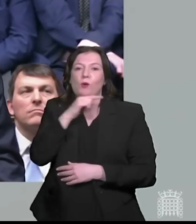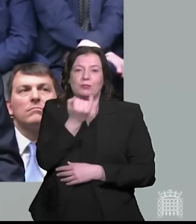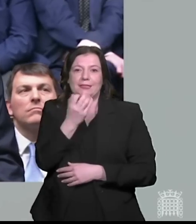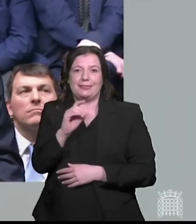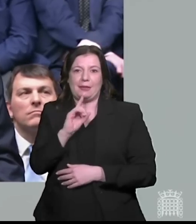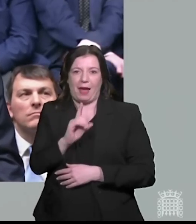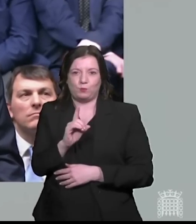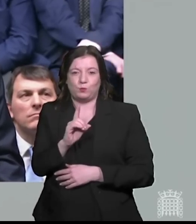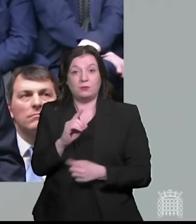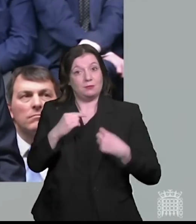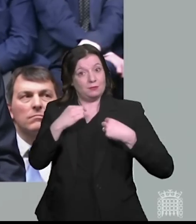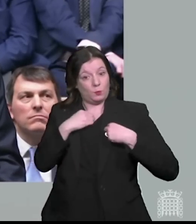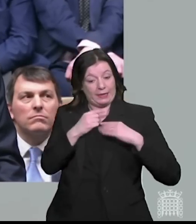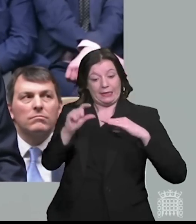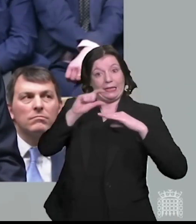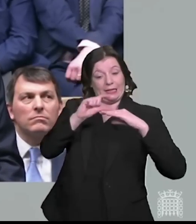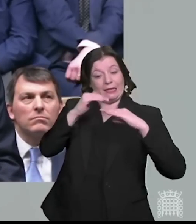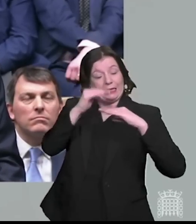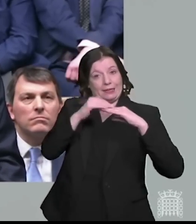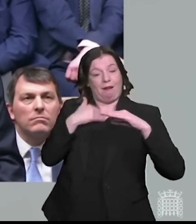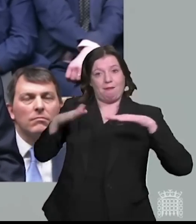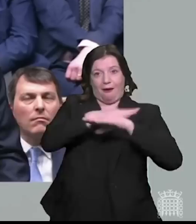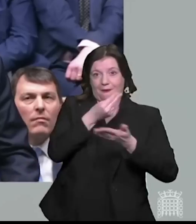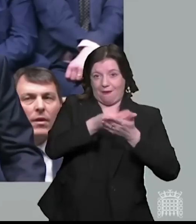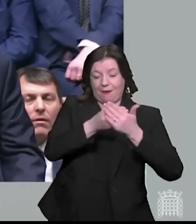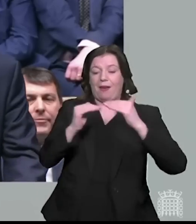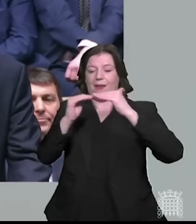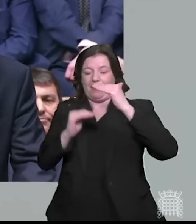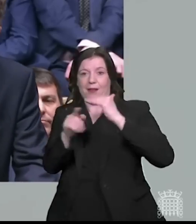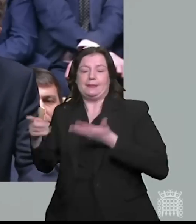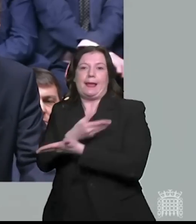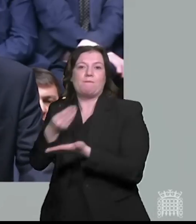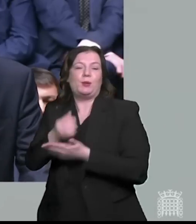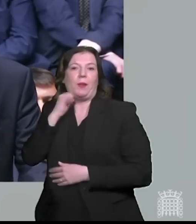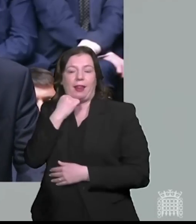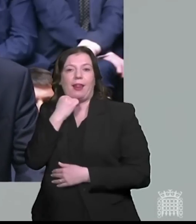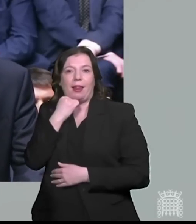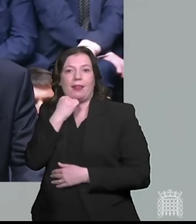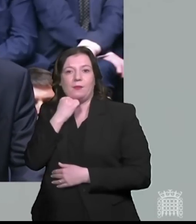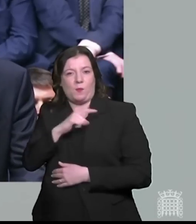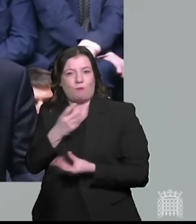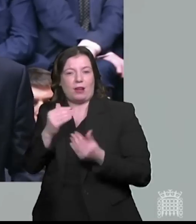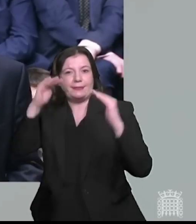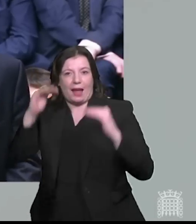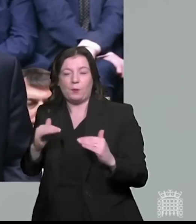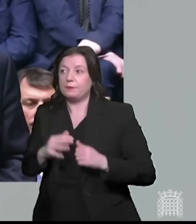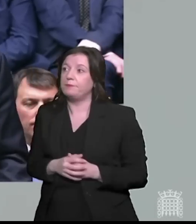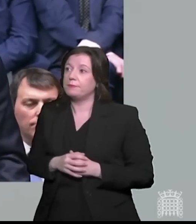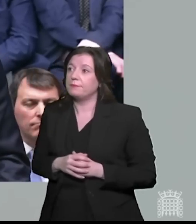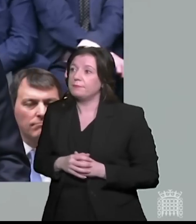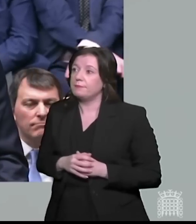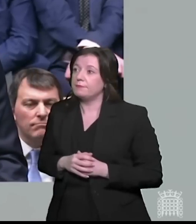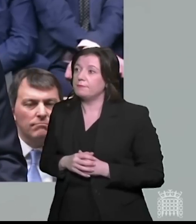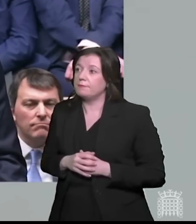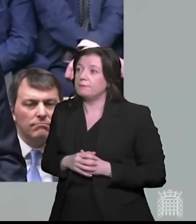£160 on top of the energy support measures already announced. The second measure concerns over 4 million